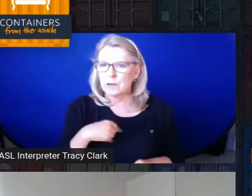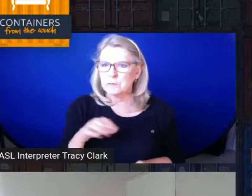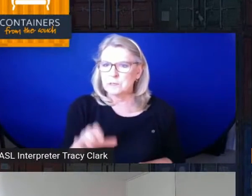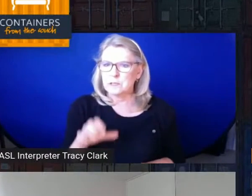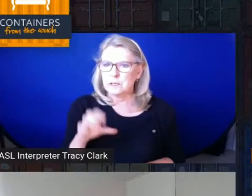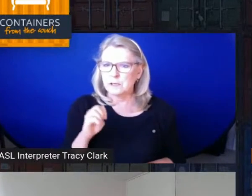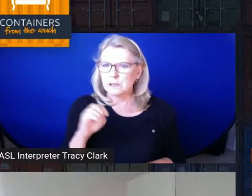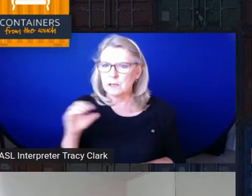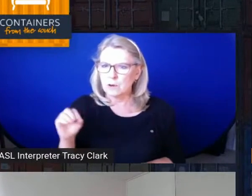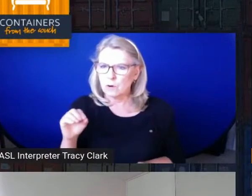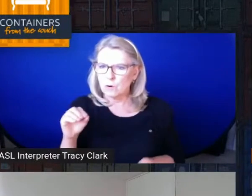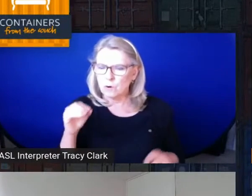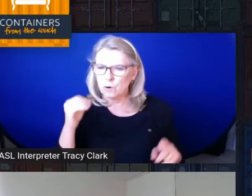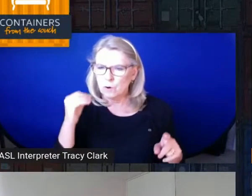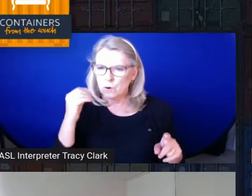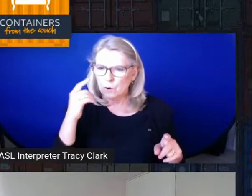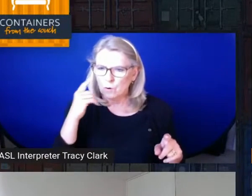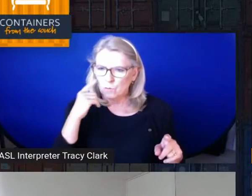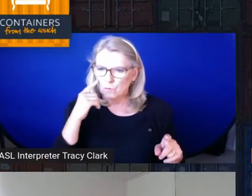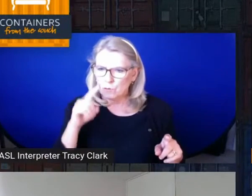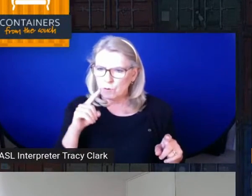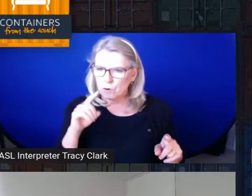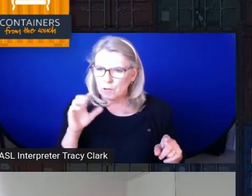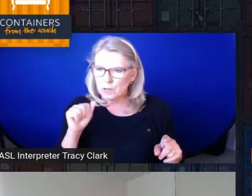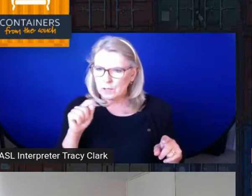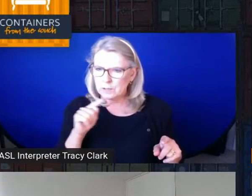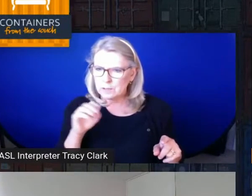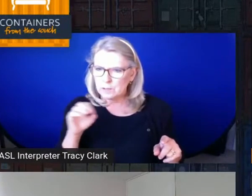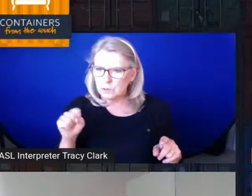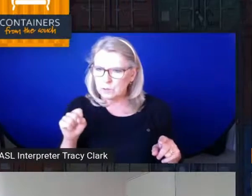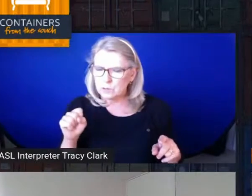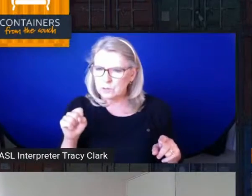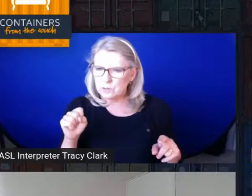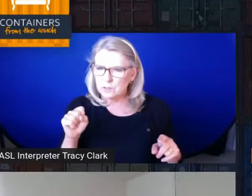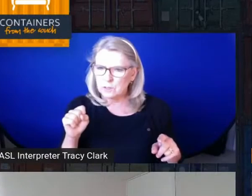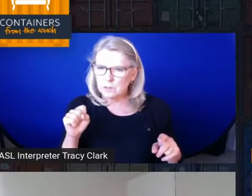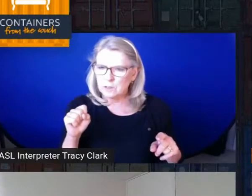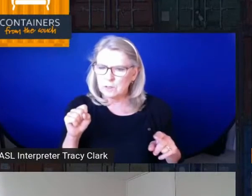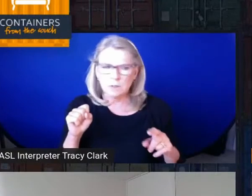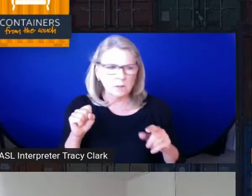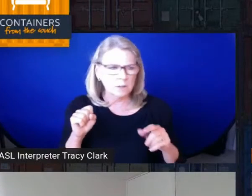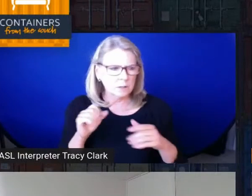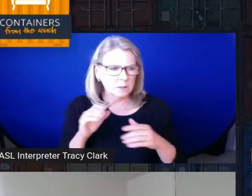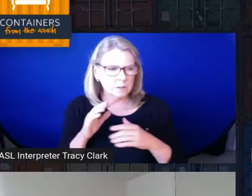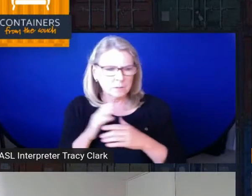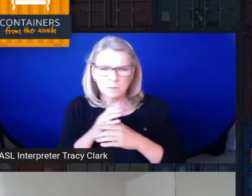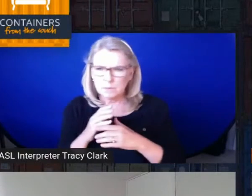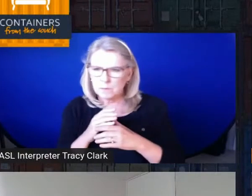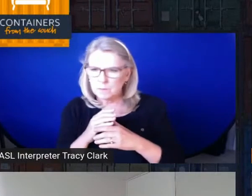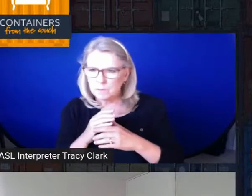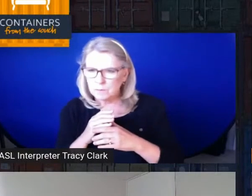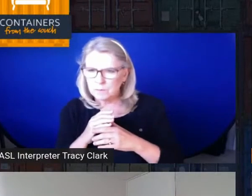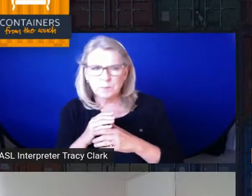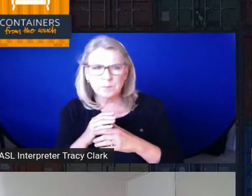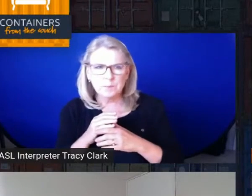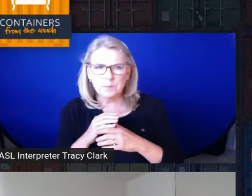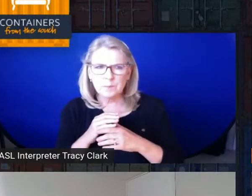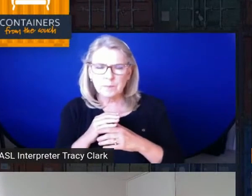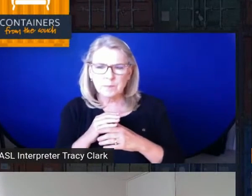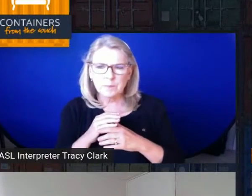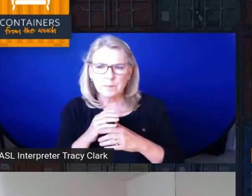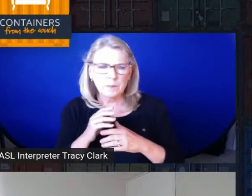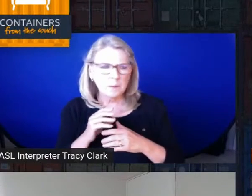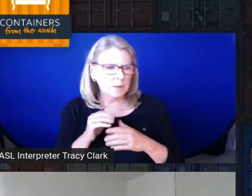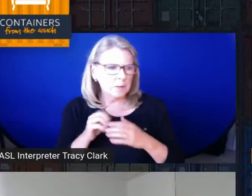Southern region at Atos, so covering Iberia, France, and Italy. And among my main responsibility, I'm in charge